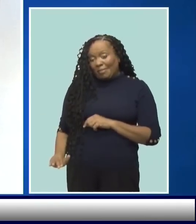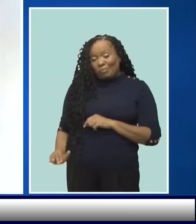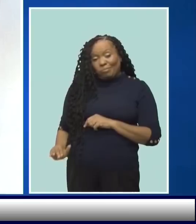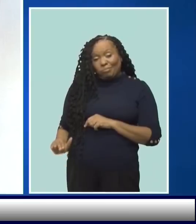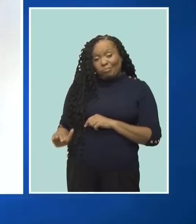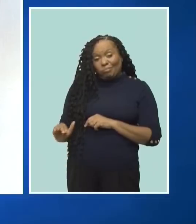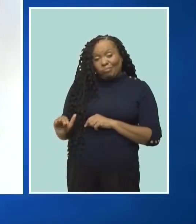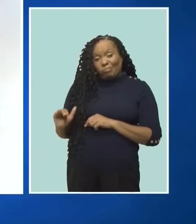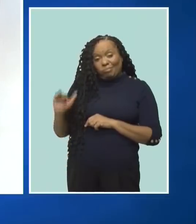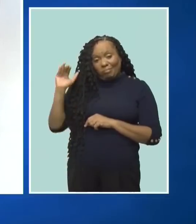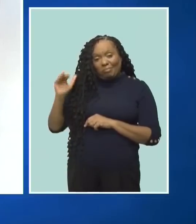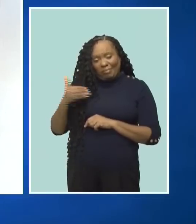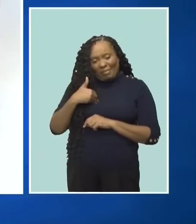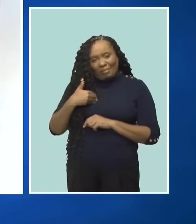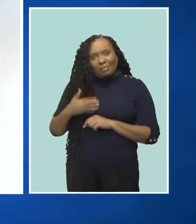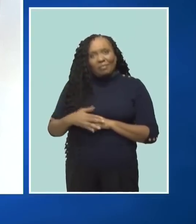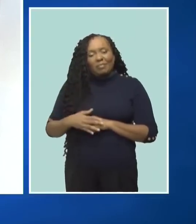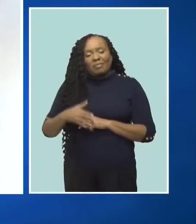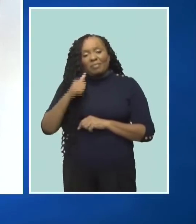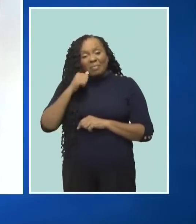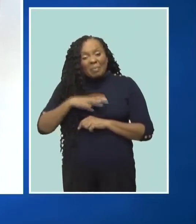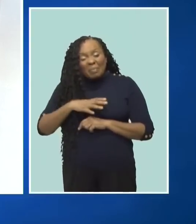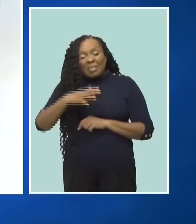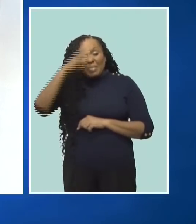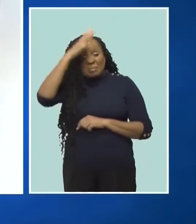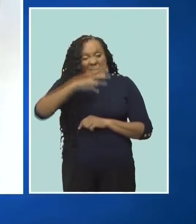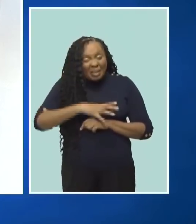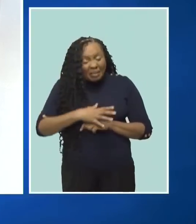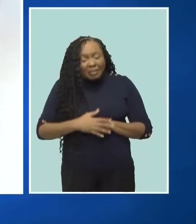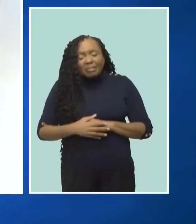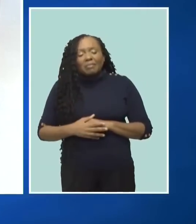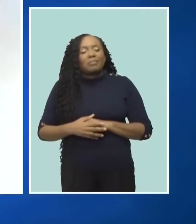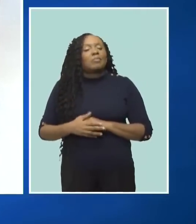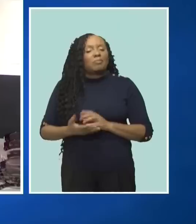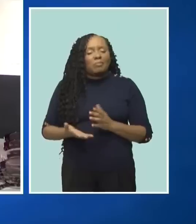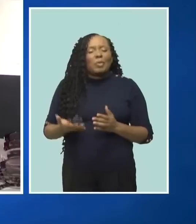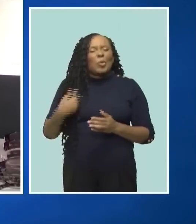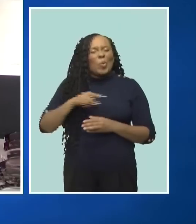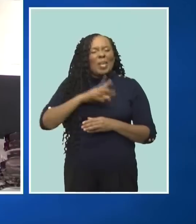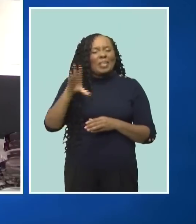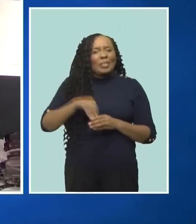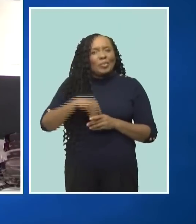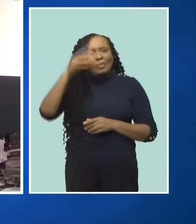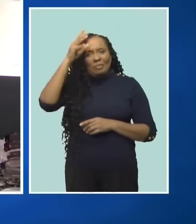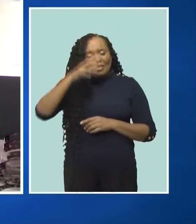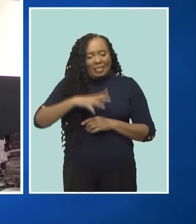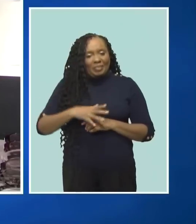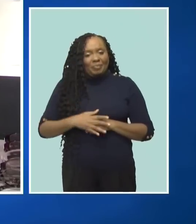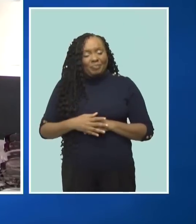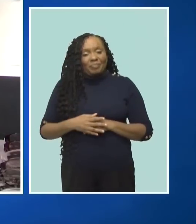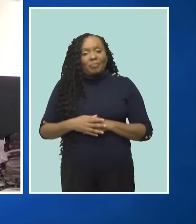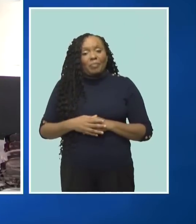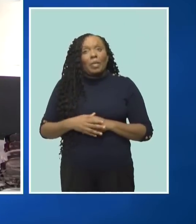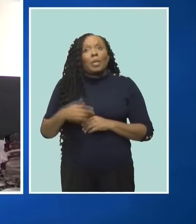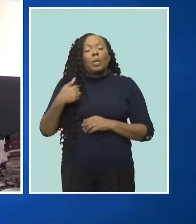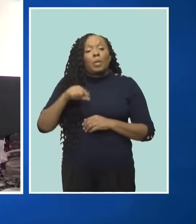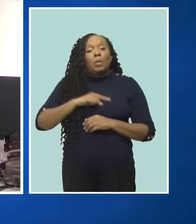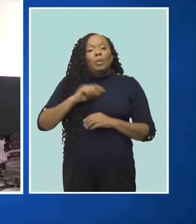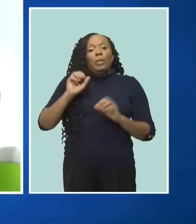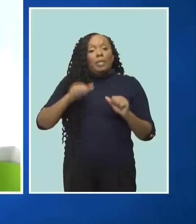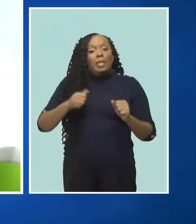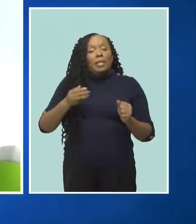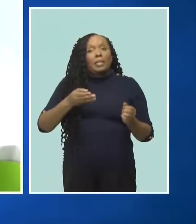stage. Females, males, everybody. So men are not left out. And all the products can be delivered to your